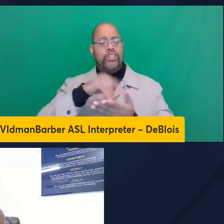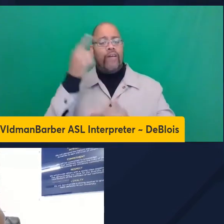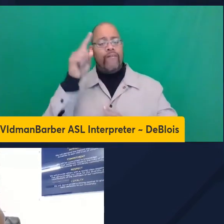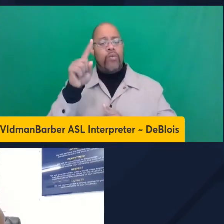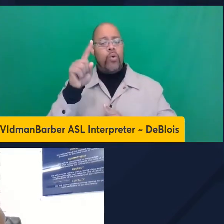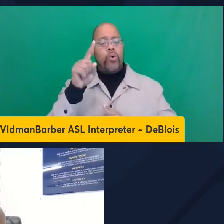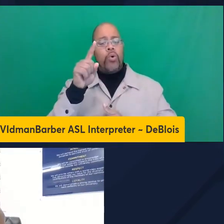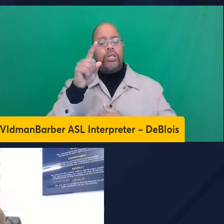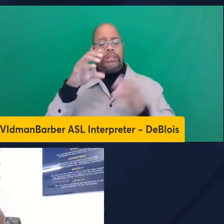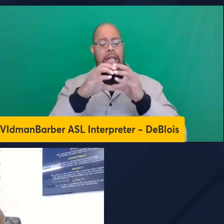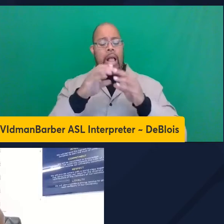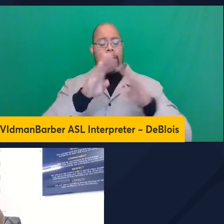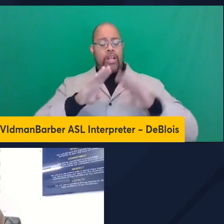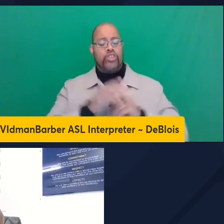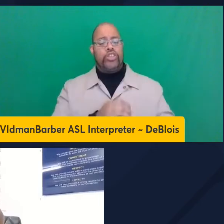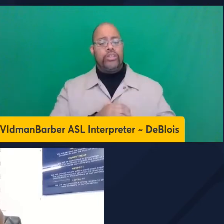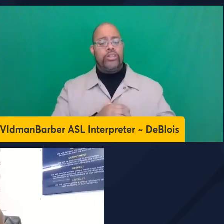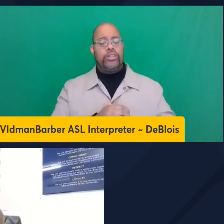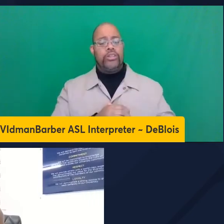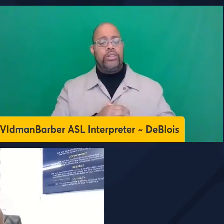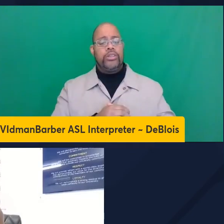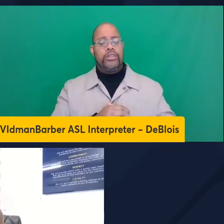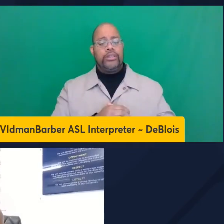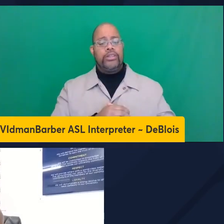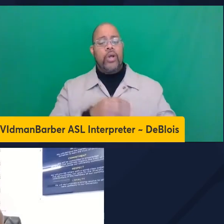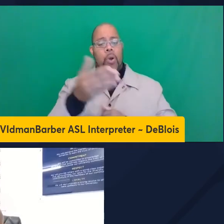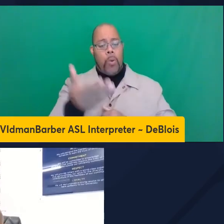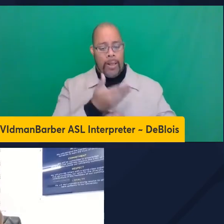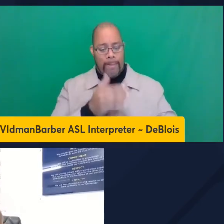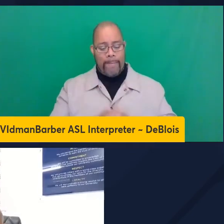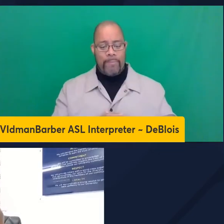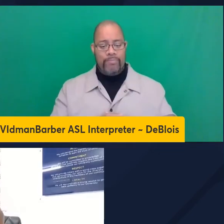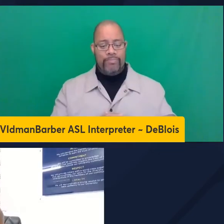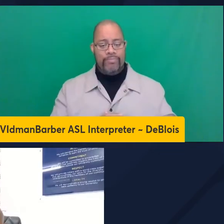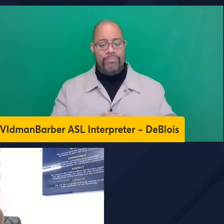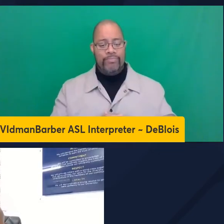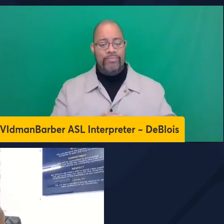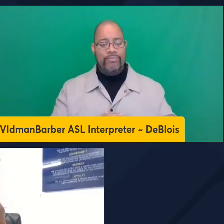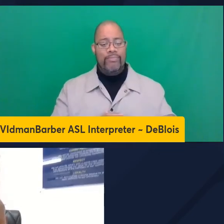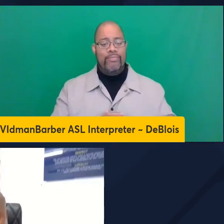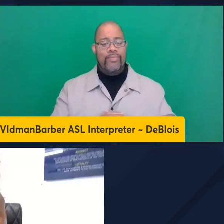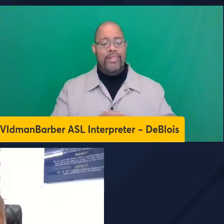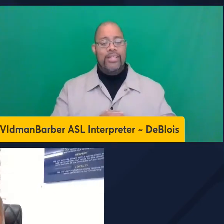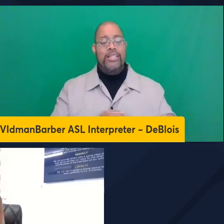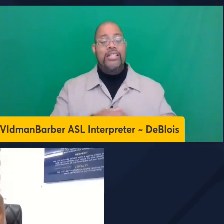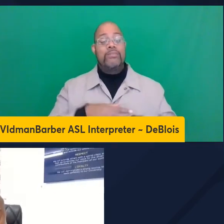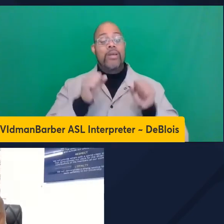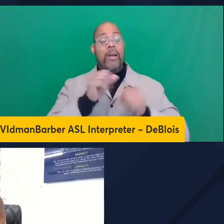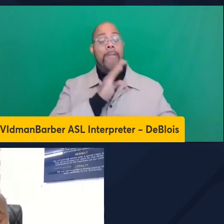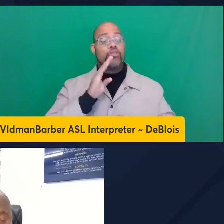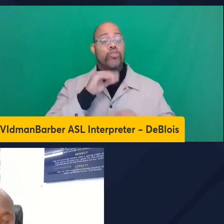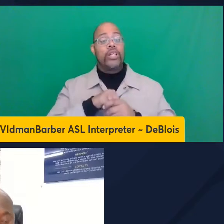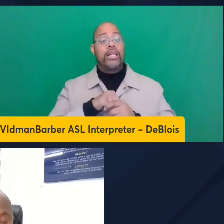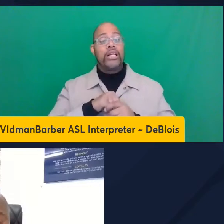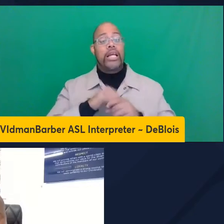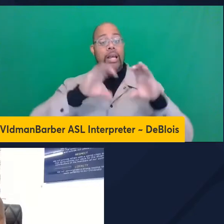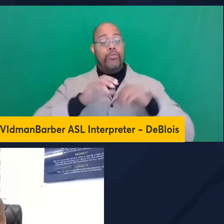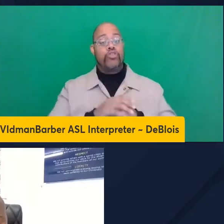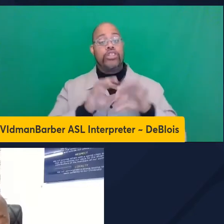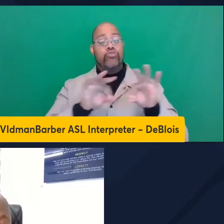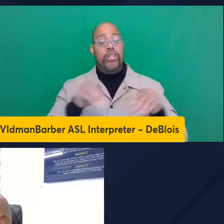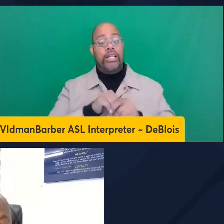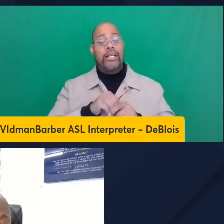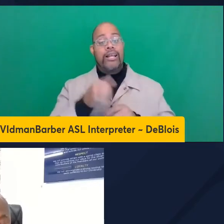Cell Biology of Infectious Pathogen, WACBIP. He obtained his bachelor in chemistry, a degree